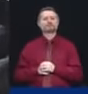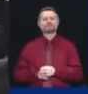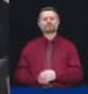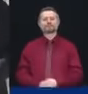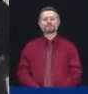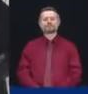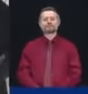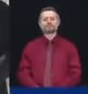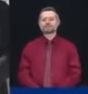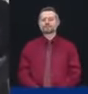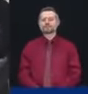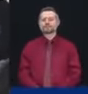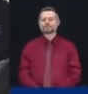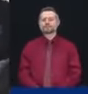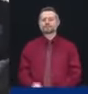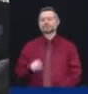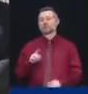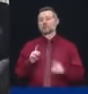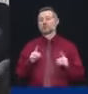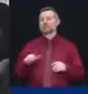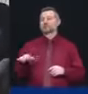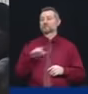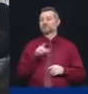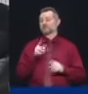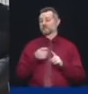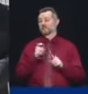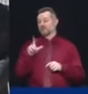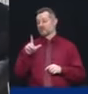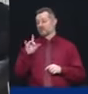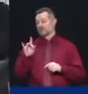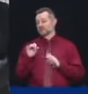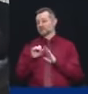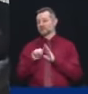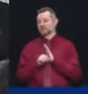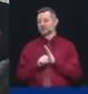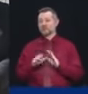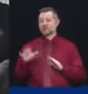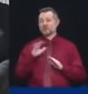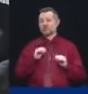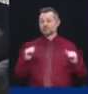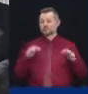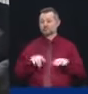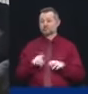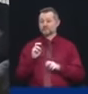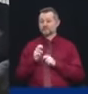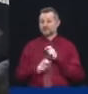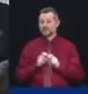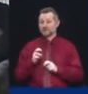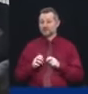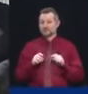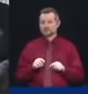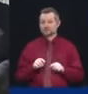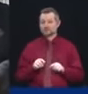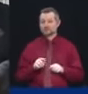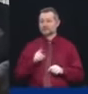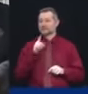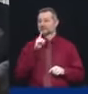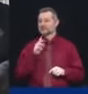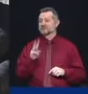We have people from 28 states that visit the fair. People come from over six